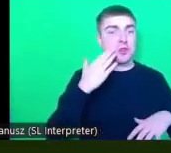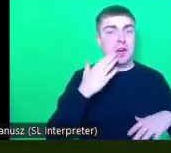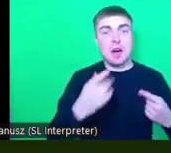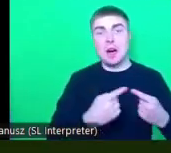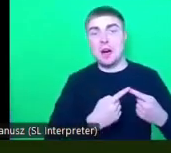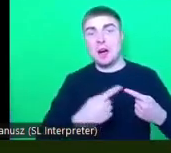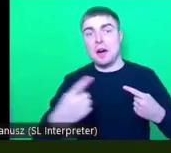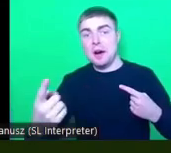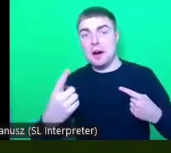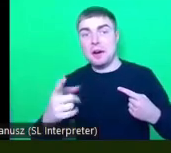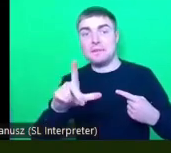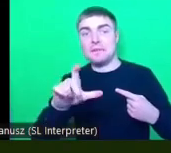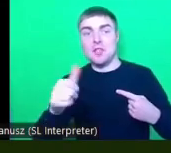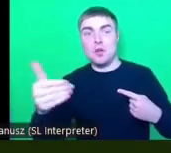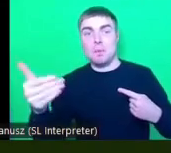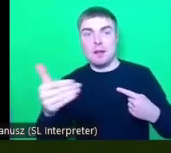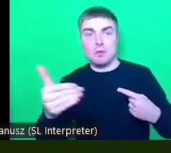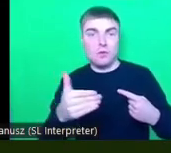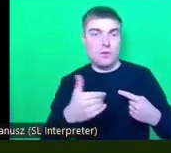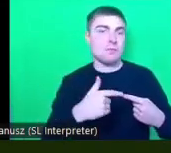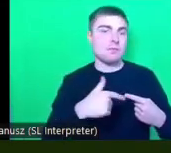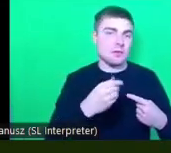years. And we